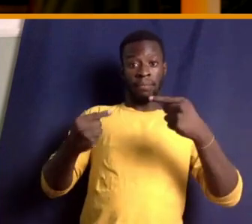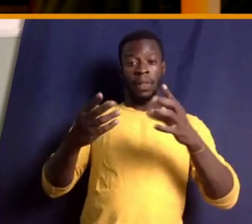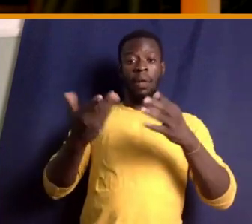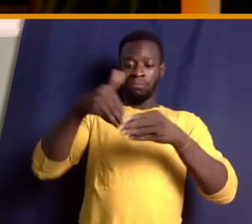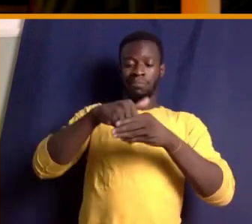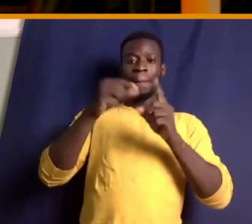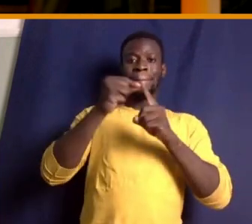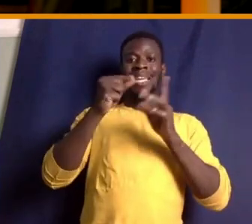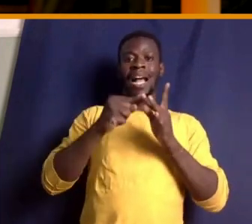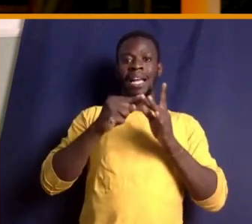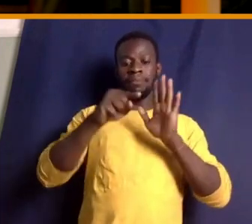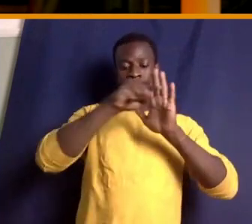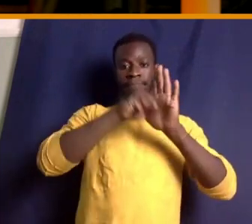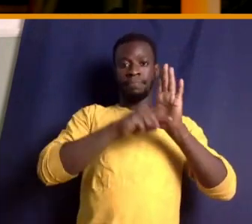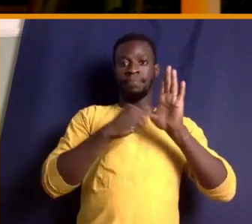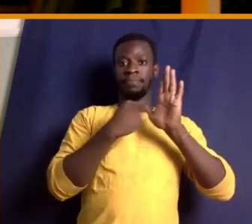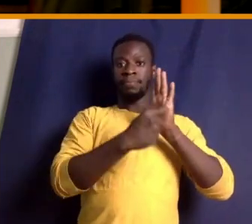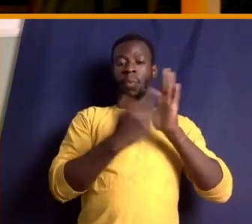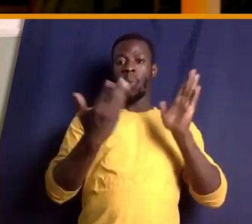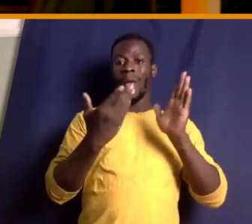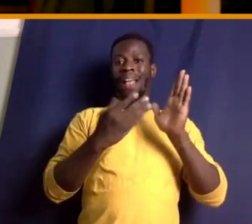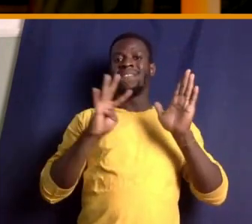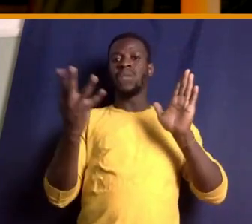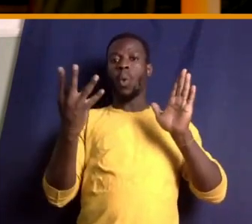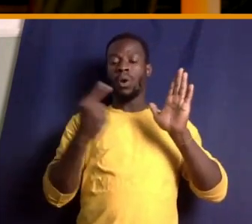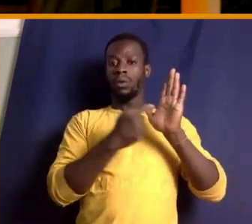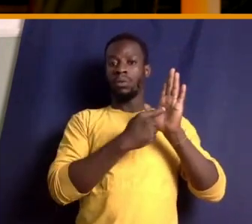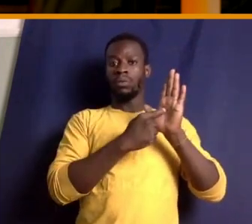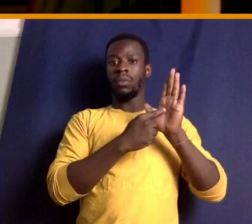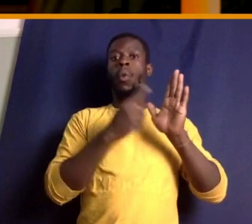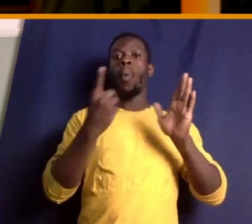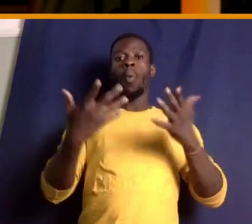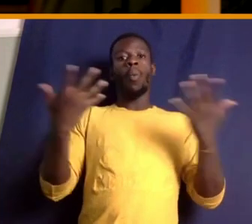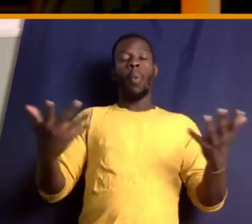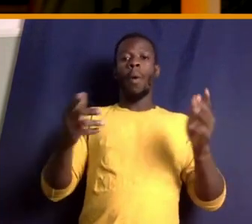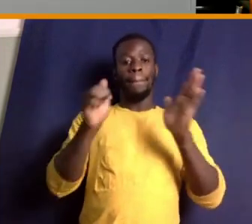in your agenda on page 94, and there is one amendment on page 96A.